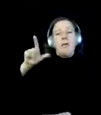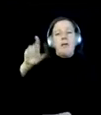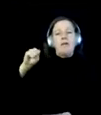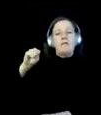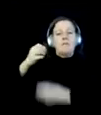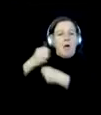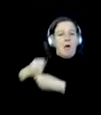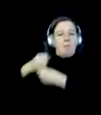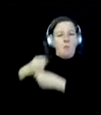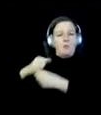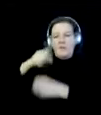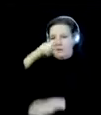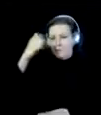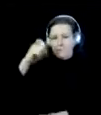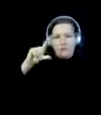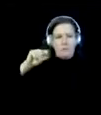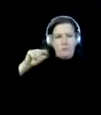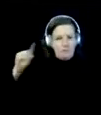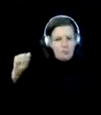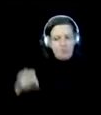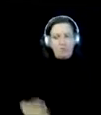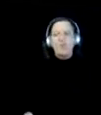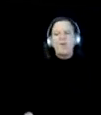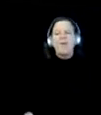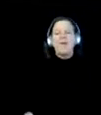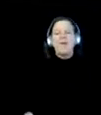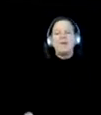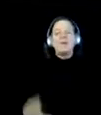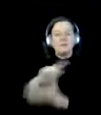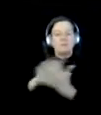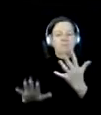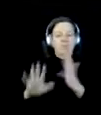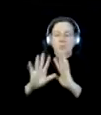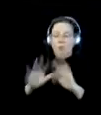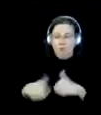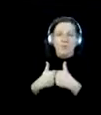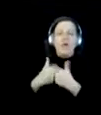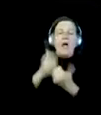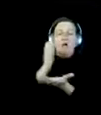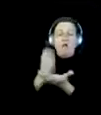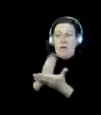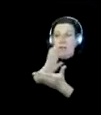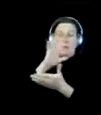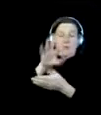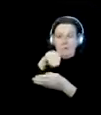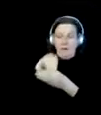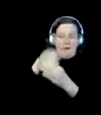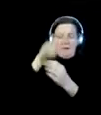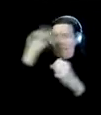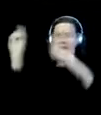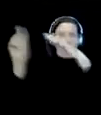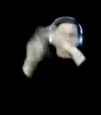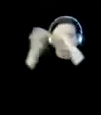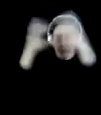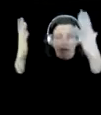summer of 2020. You know, those are challenging images because of all the things that are conjured up as a result of knowing what